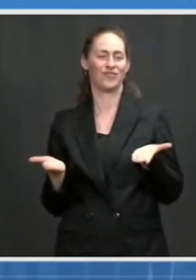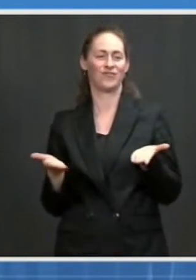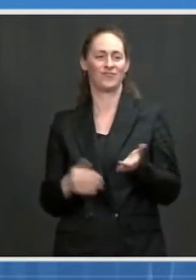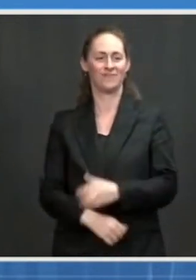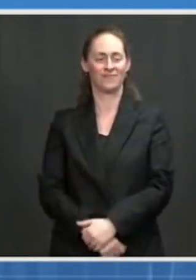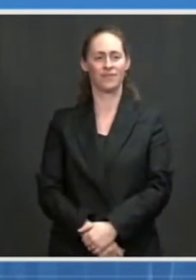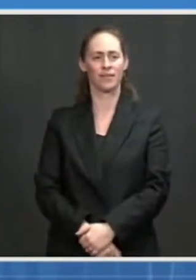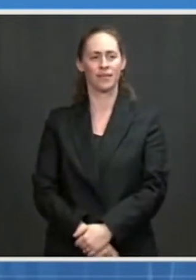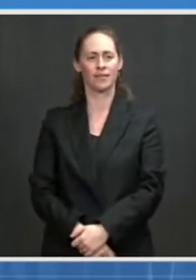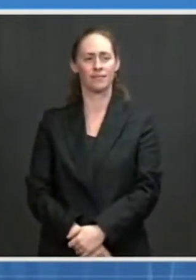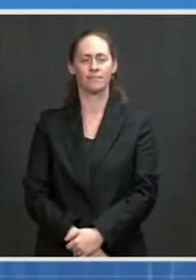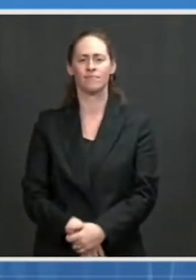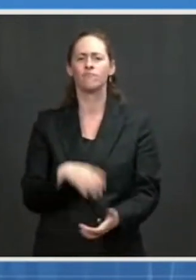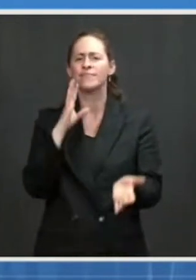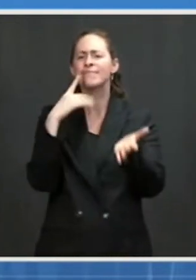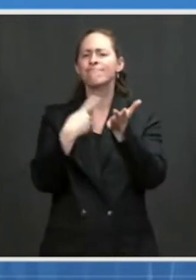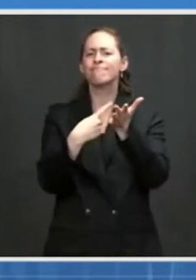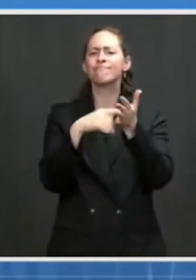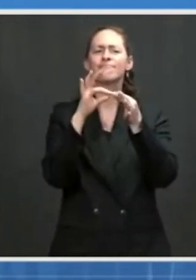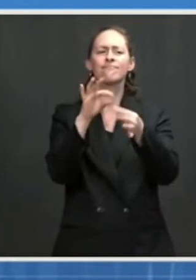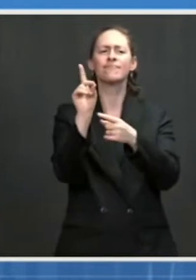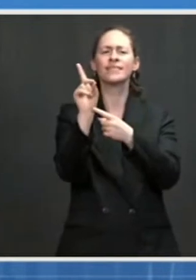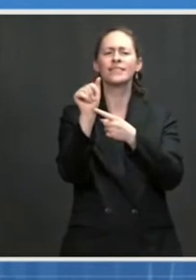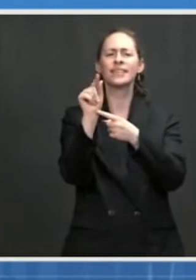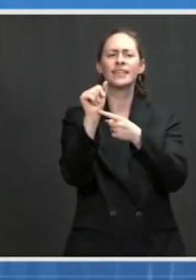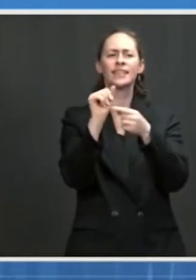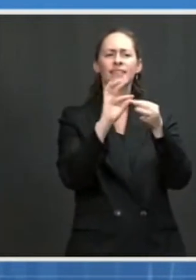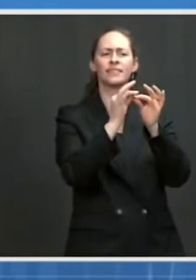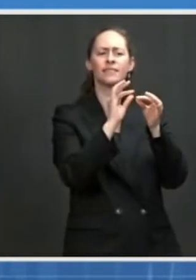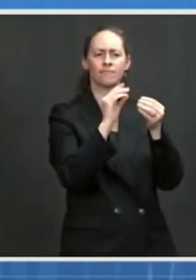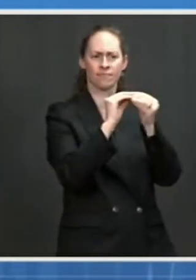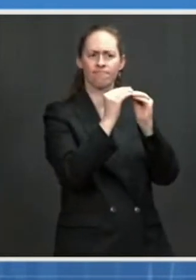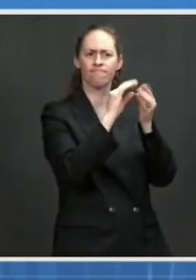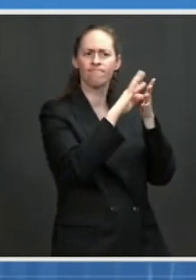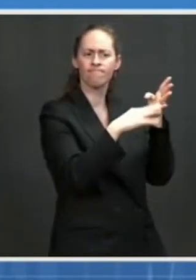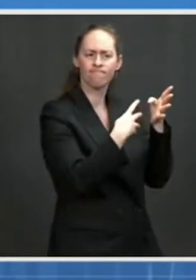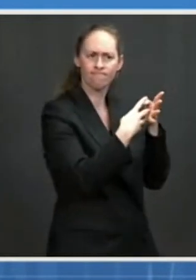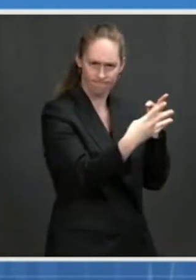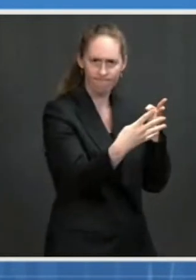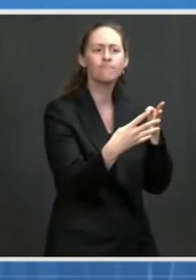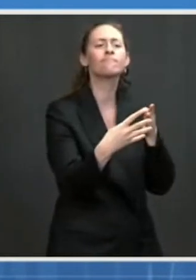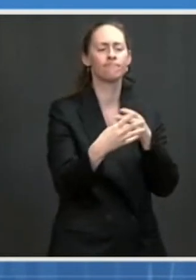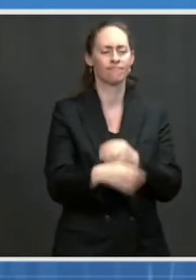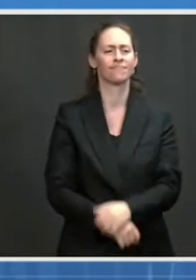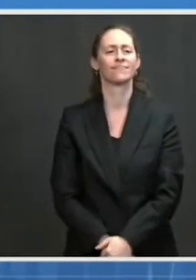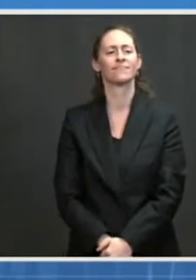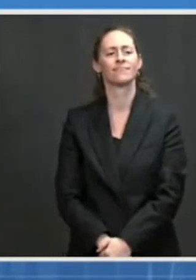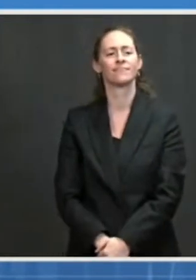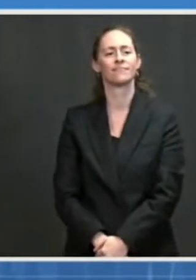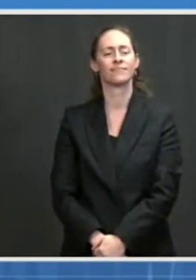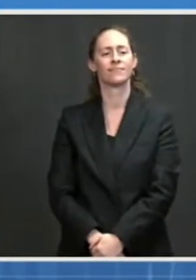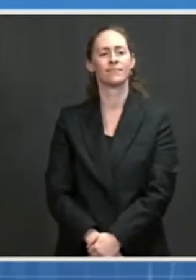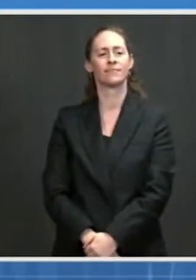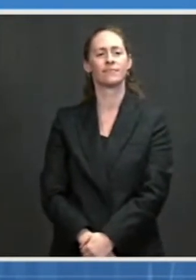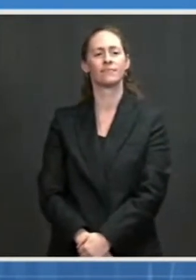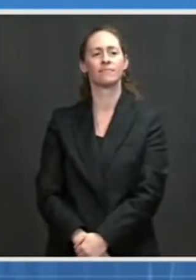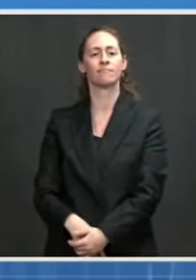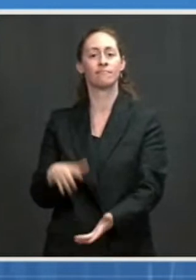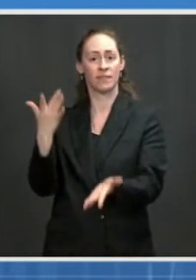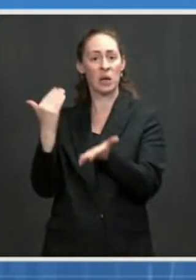data. Yesterday, CDC reported more than 34,200 new cases of COVID-19. Our 7-day average is